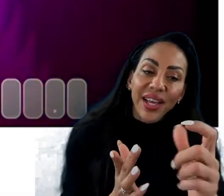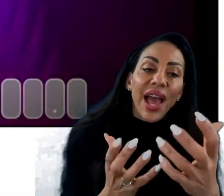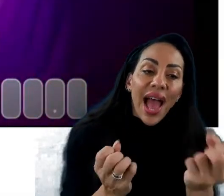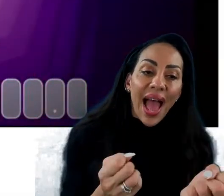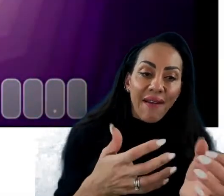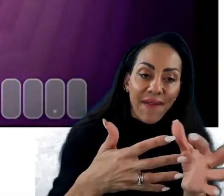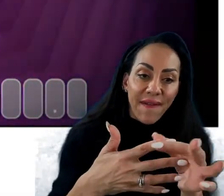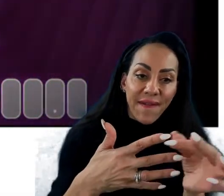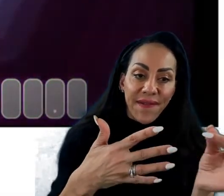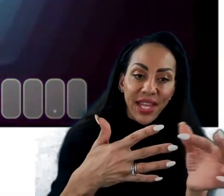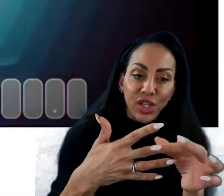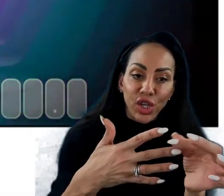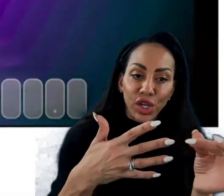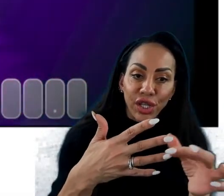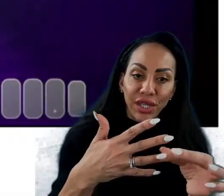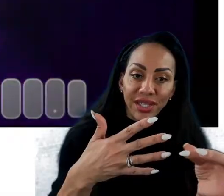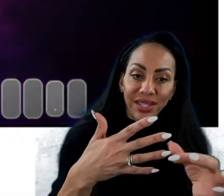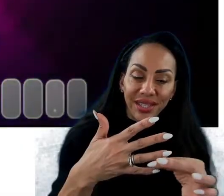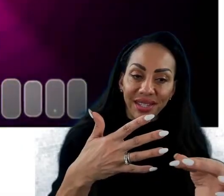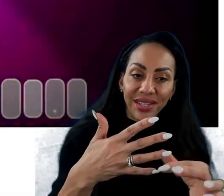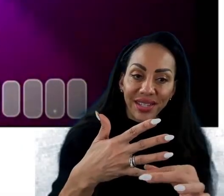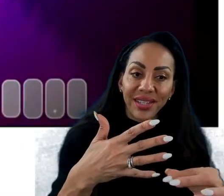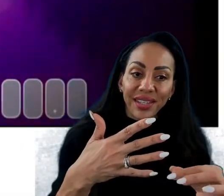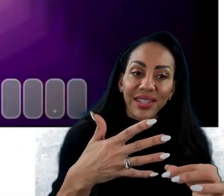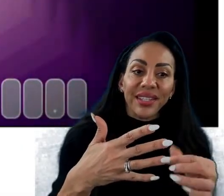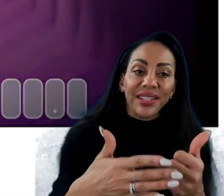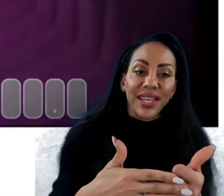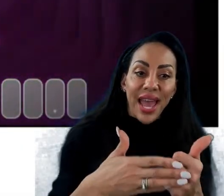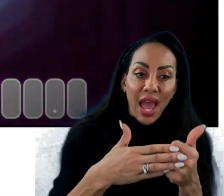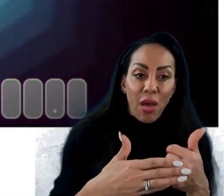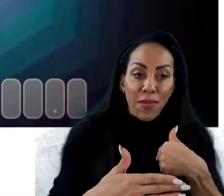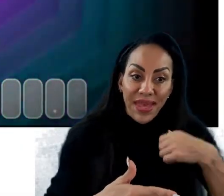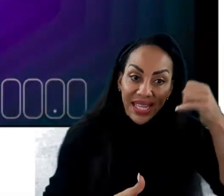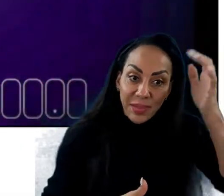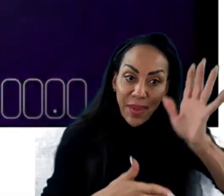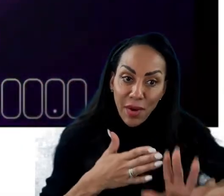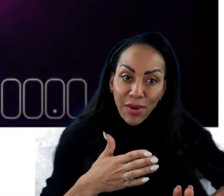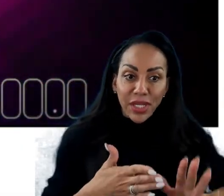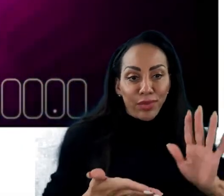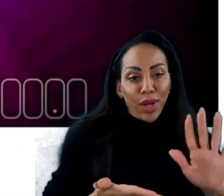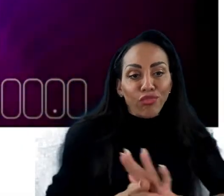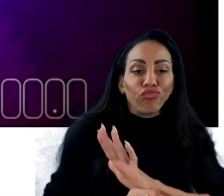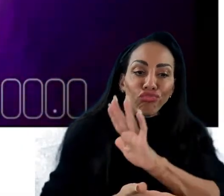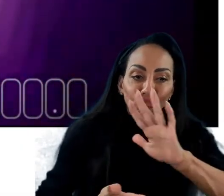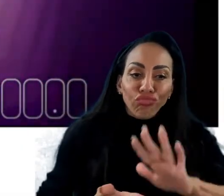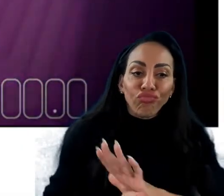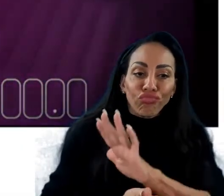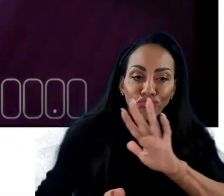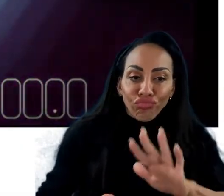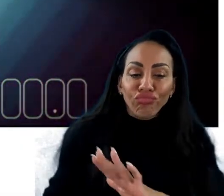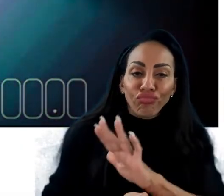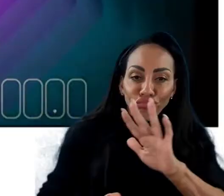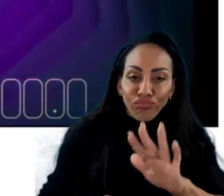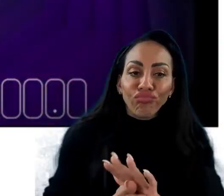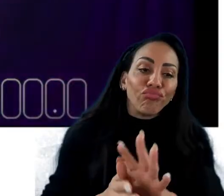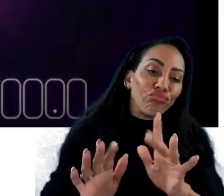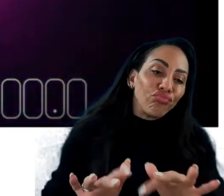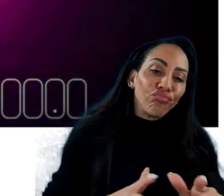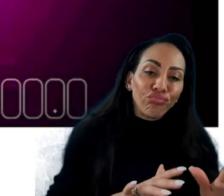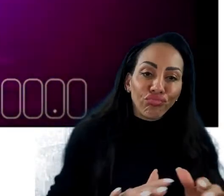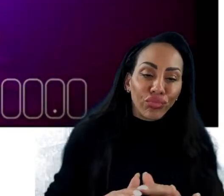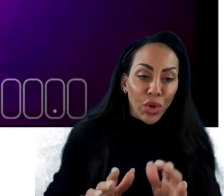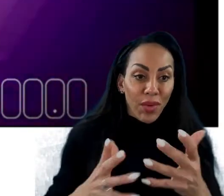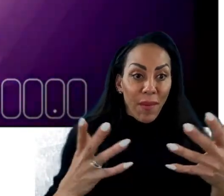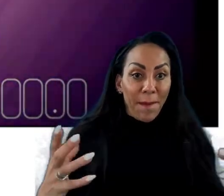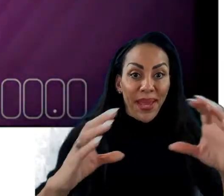a really enjoyable playing experience. So what did we end up with? Well, there's the big shape, as we